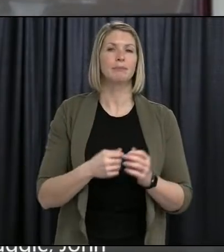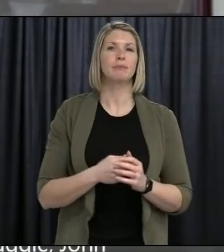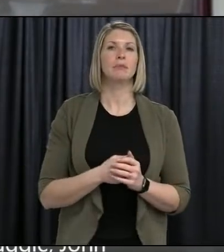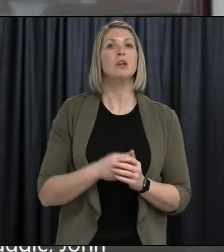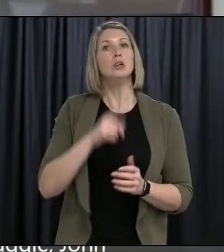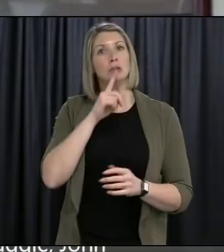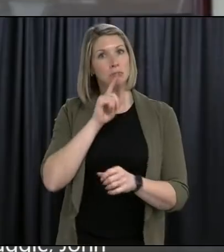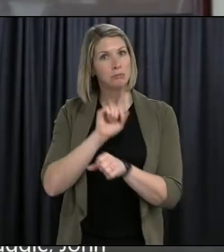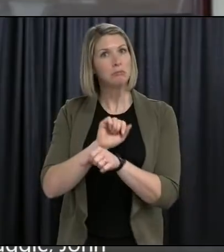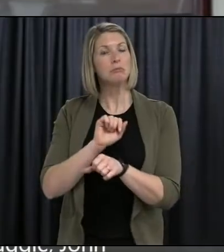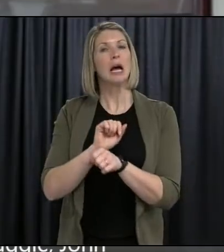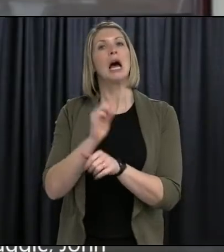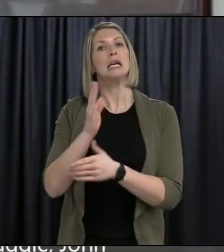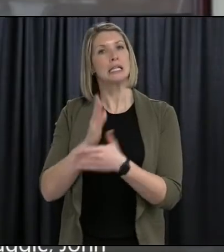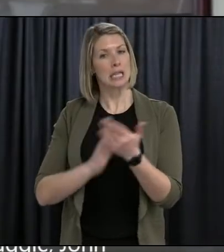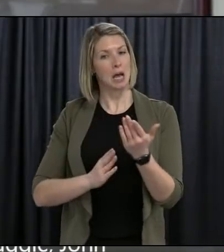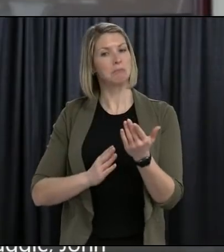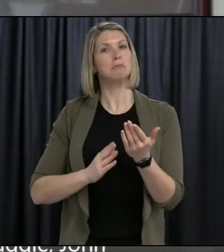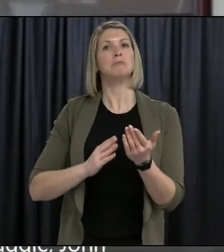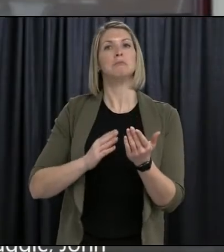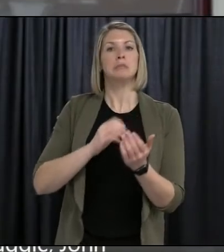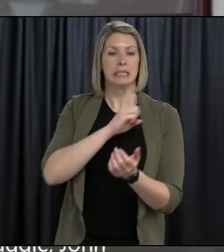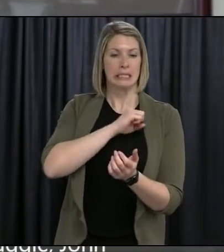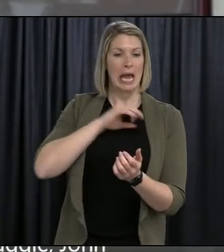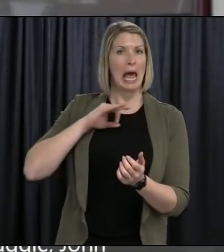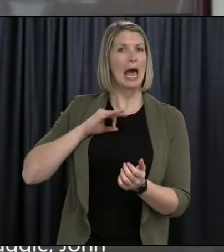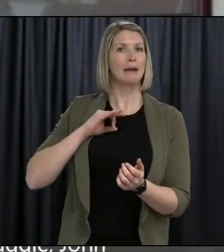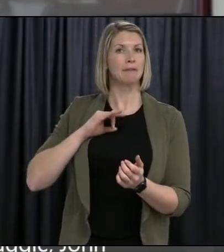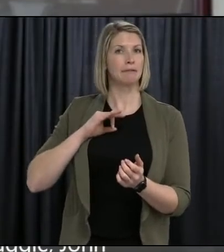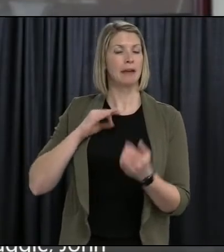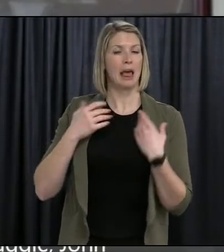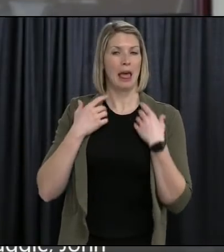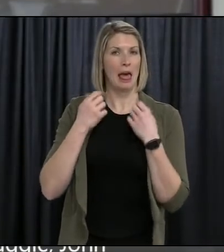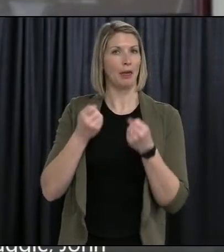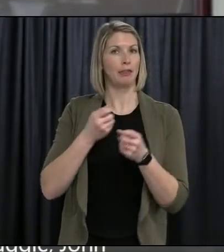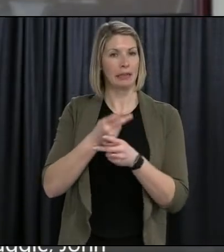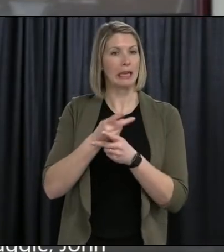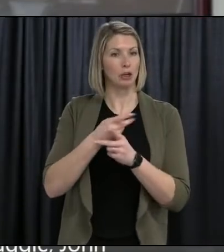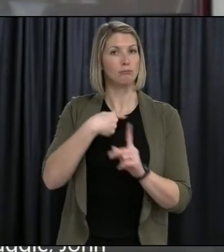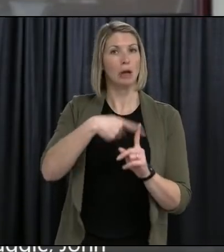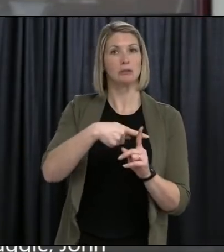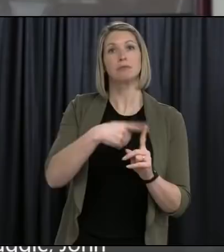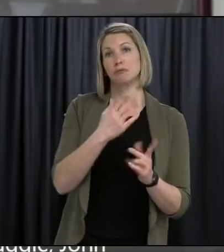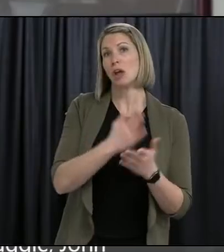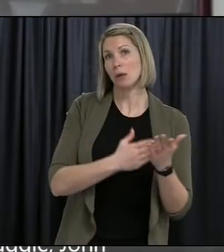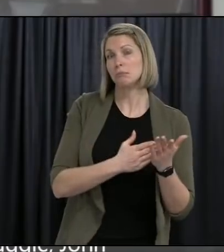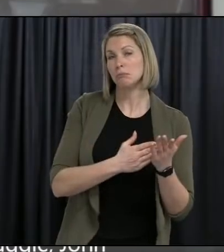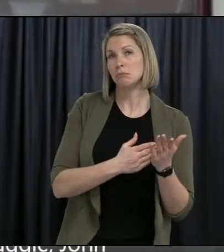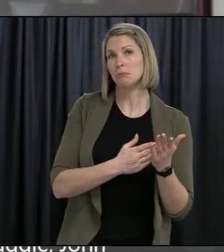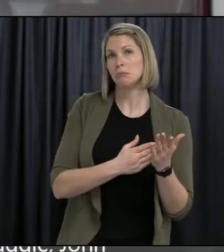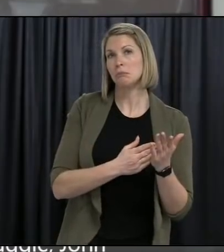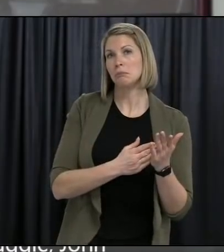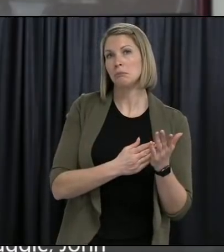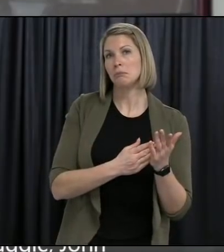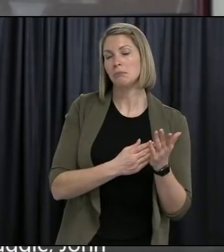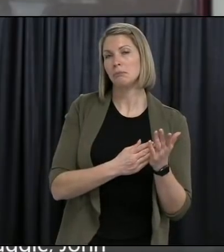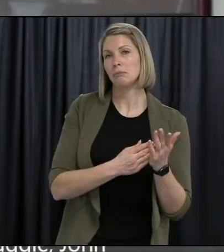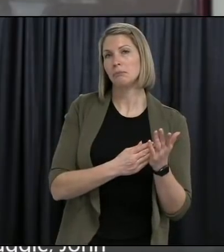who have tested positive, but under those circumstances, each one has specifically